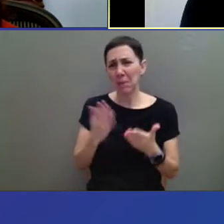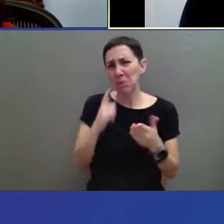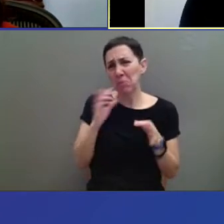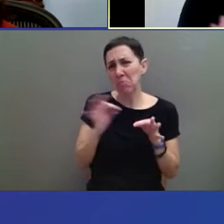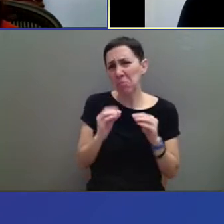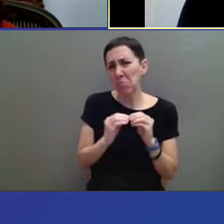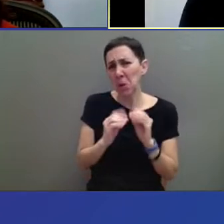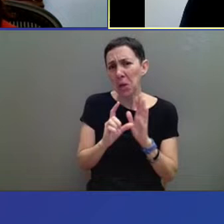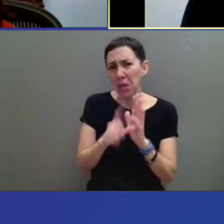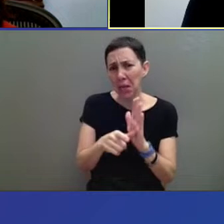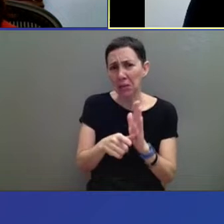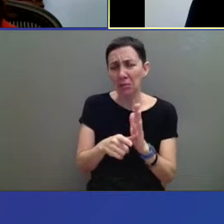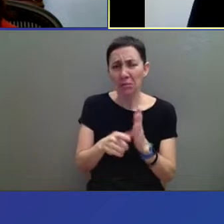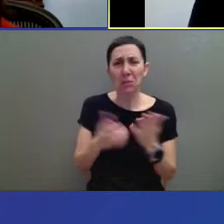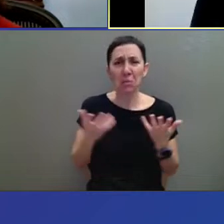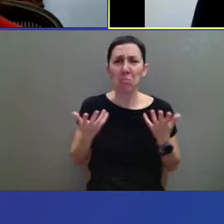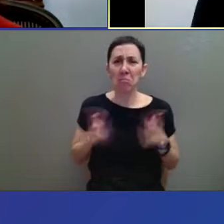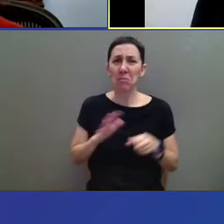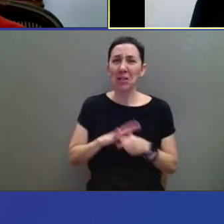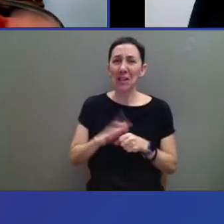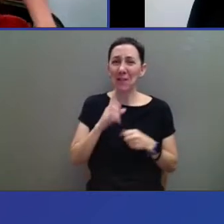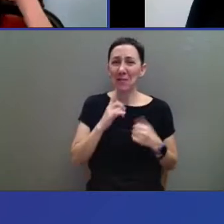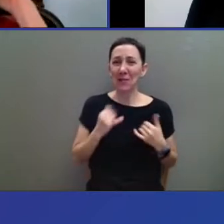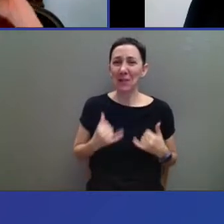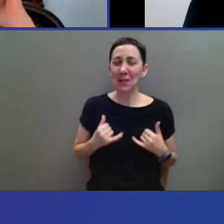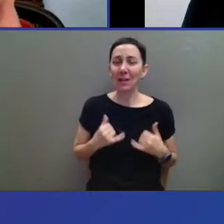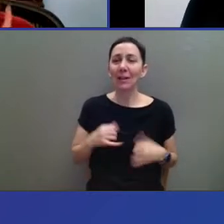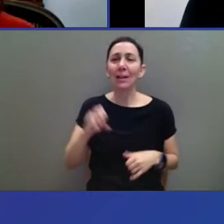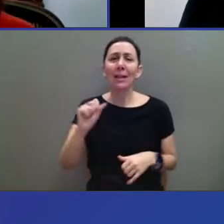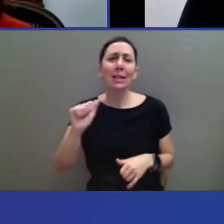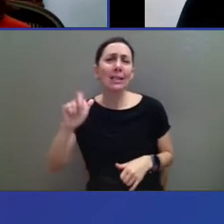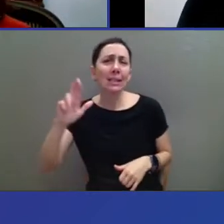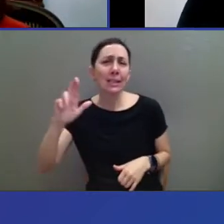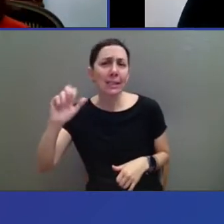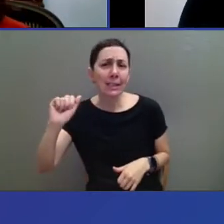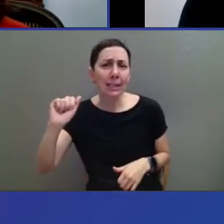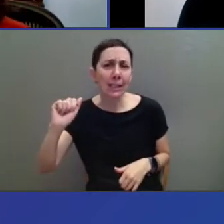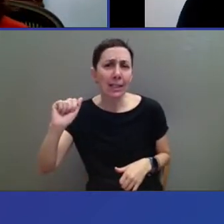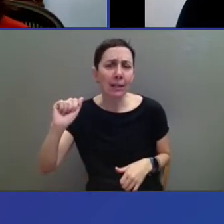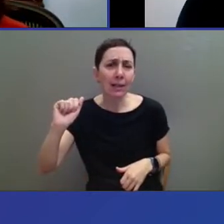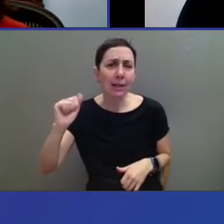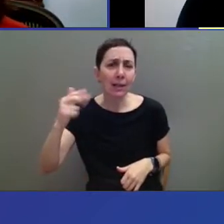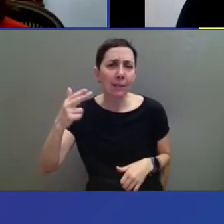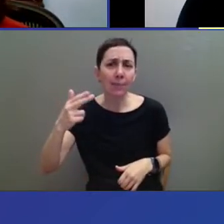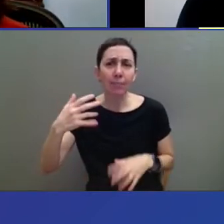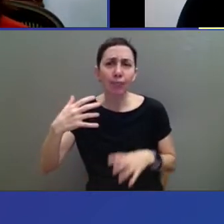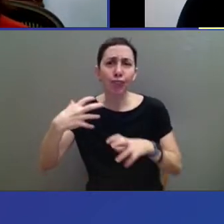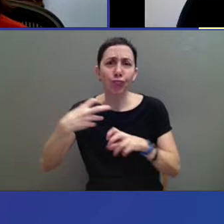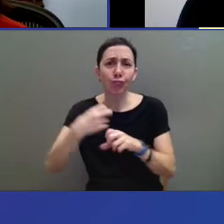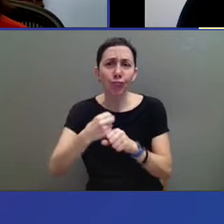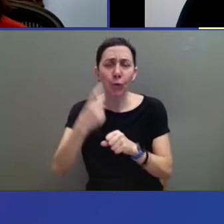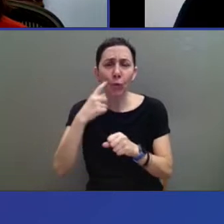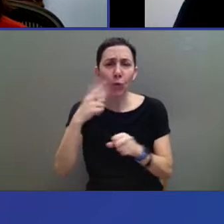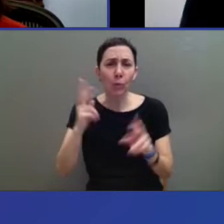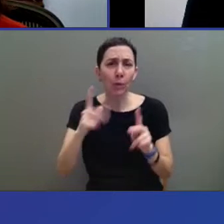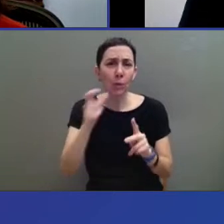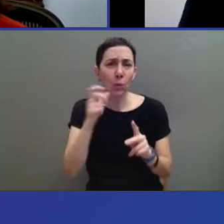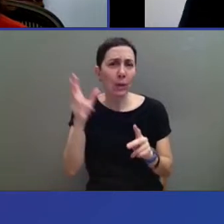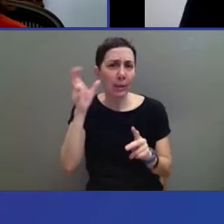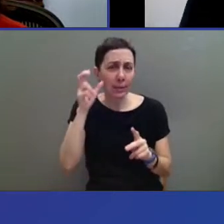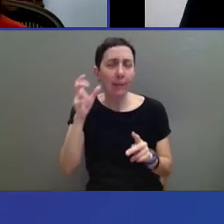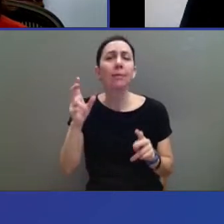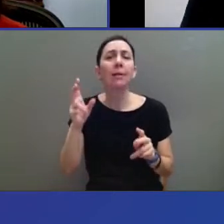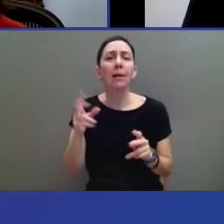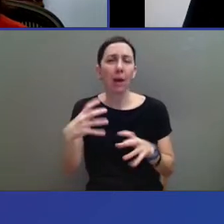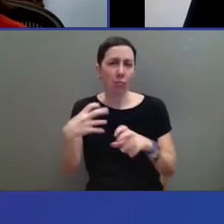later. So I'll stop there. So Sarah, just as a short recap for folks that were listening, Creatives